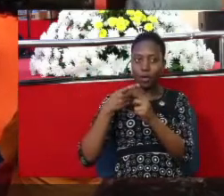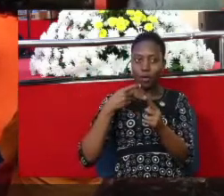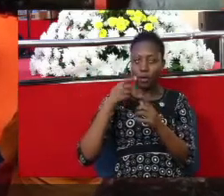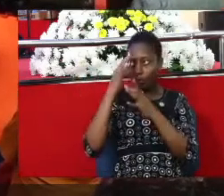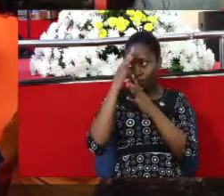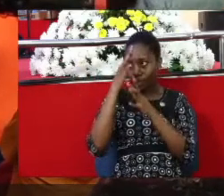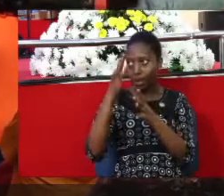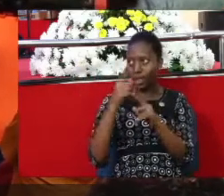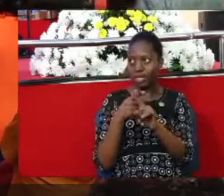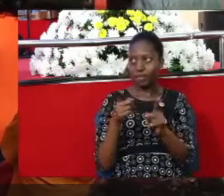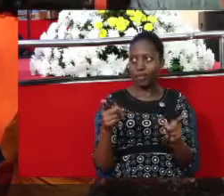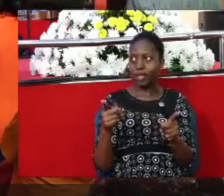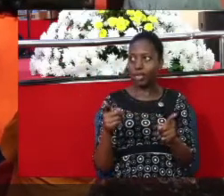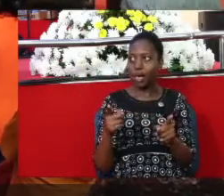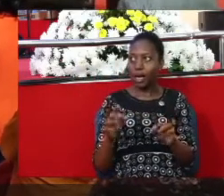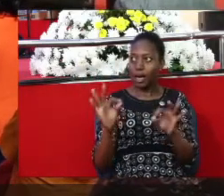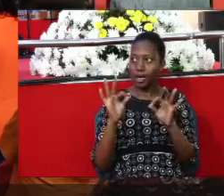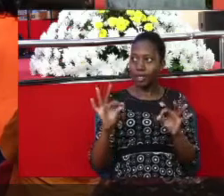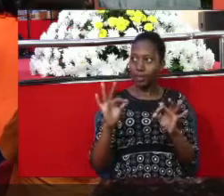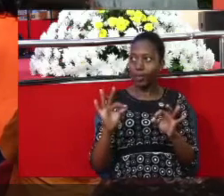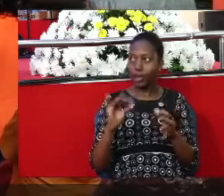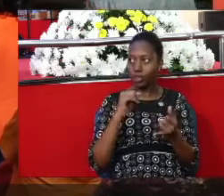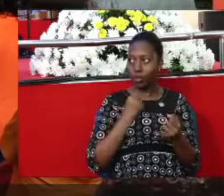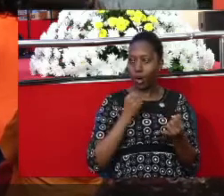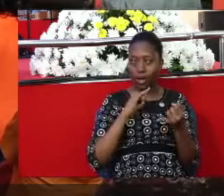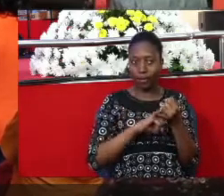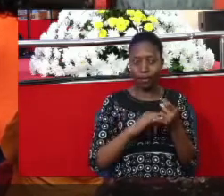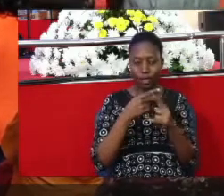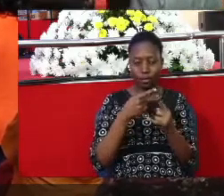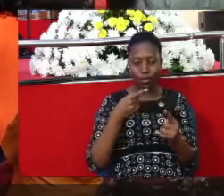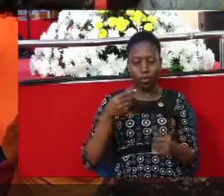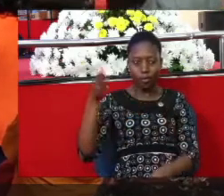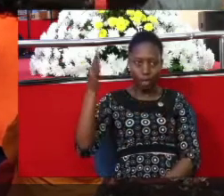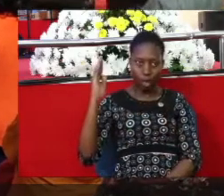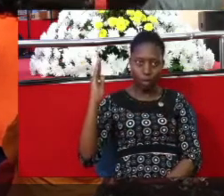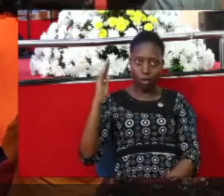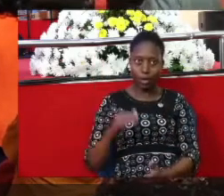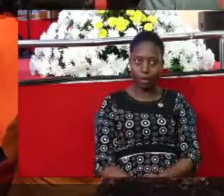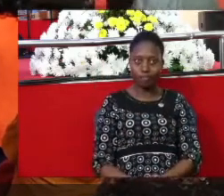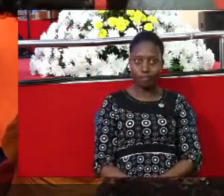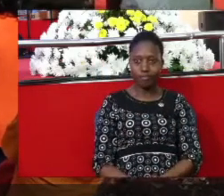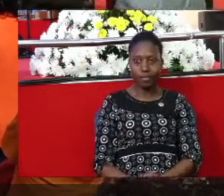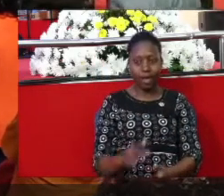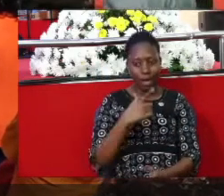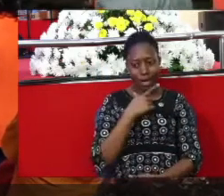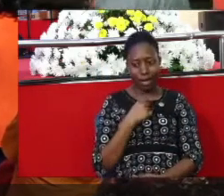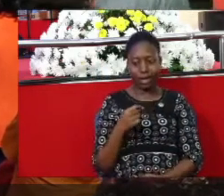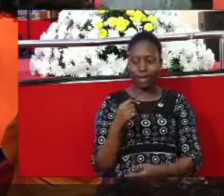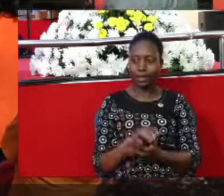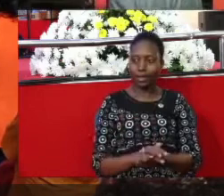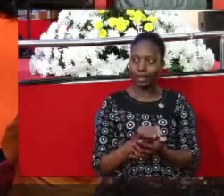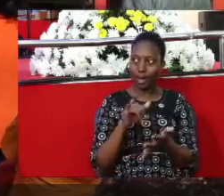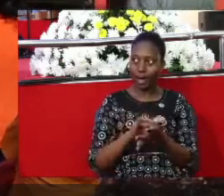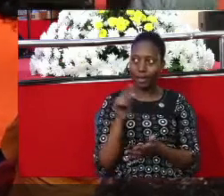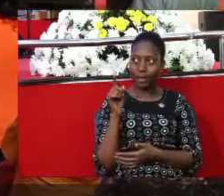but a prudent wife is from the Lord. I like this because of the men that are in here. Let's do it one more time, men that are